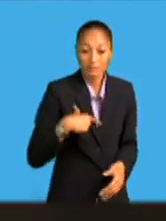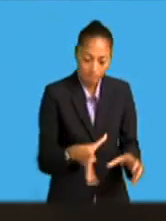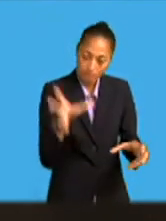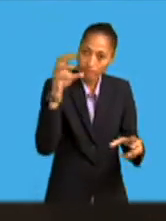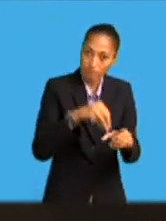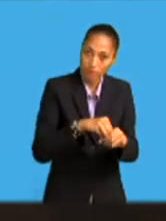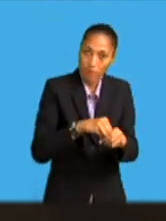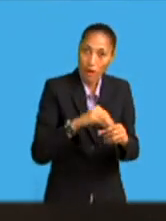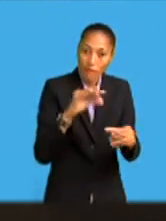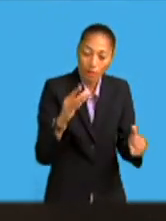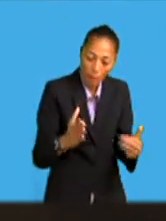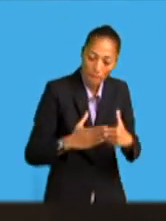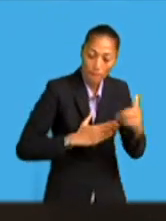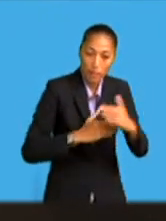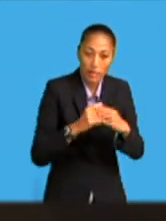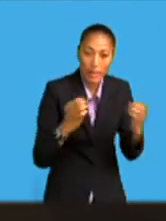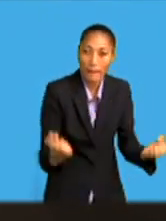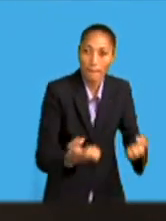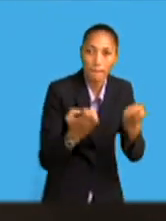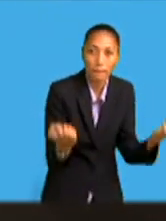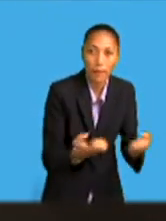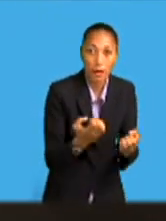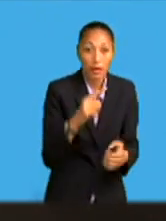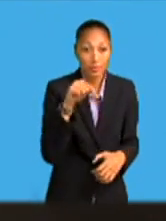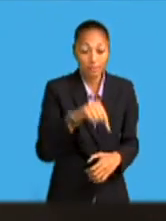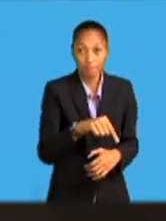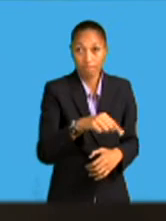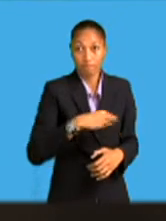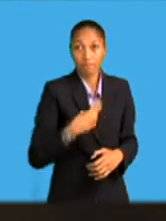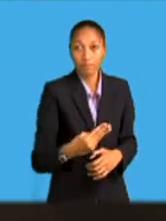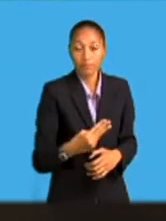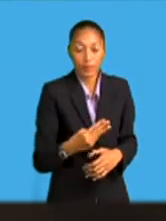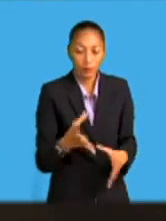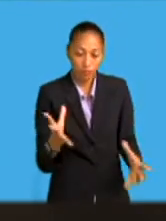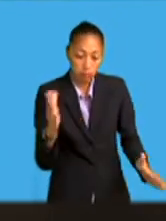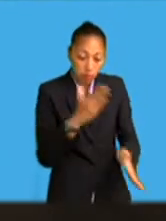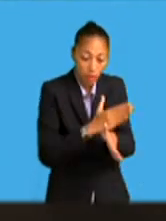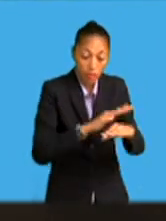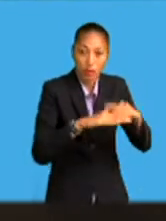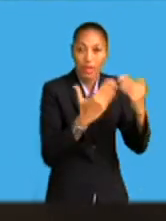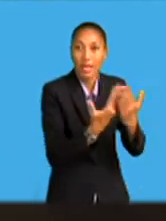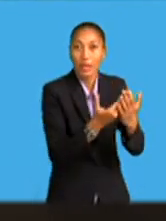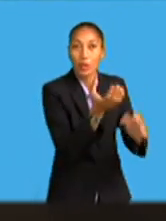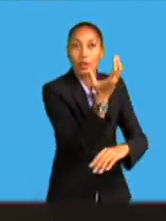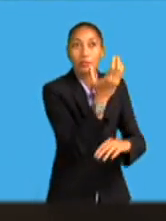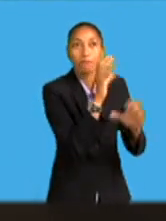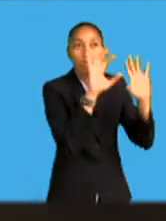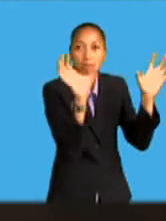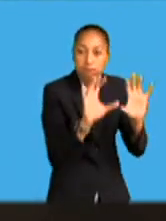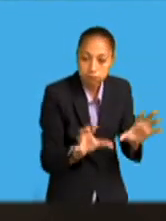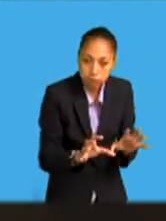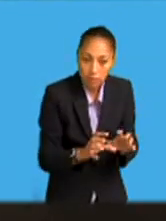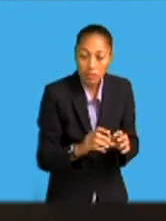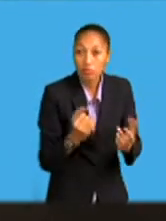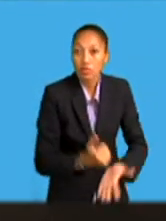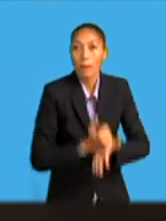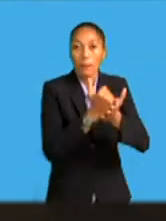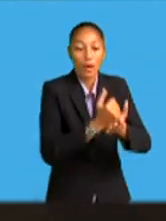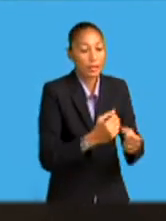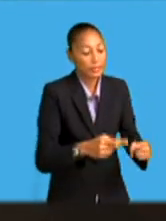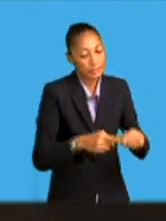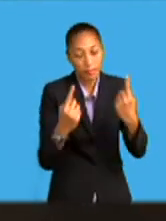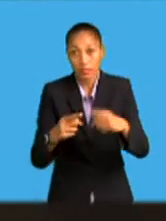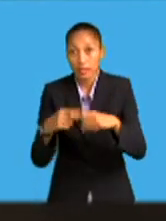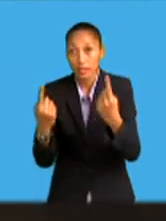capacity building and empowerment that my ministry, in collaboration with the Fiji Point Trust, to support several communities